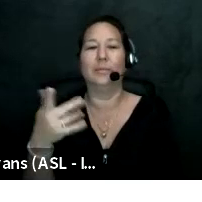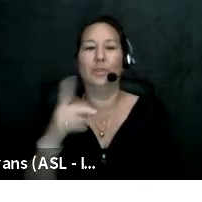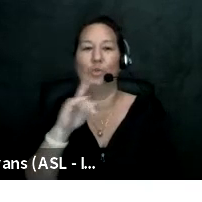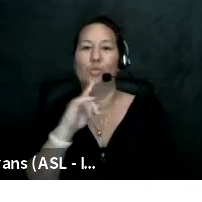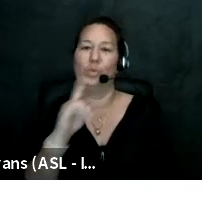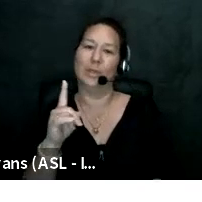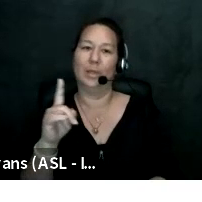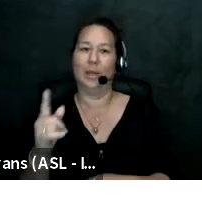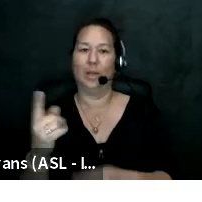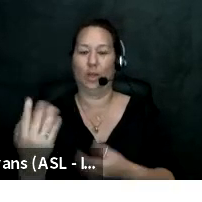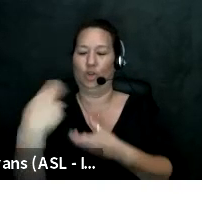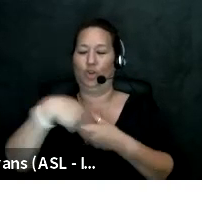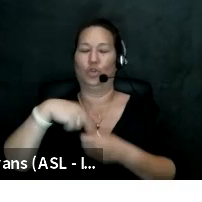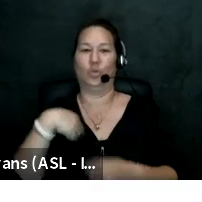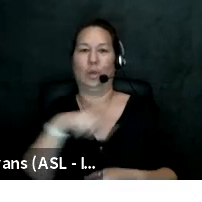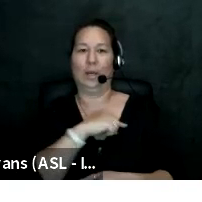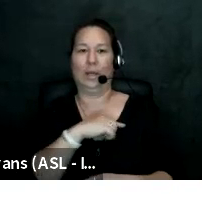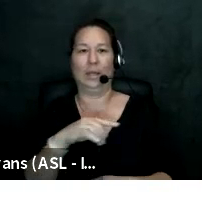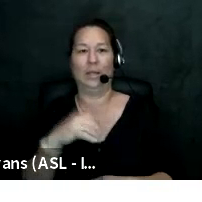slide, please.